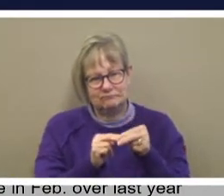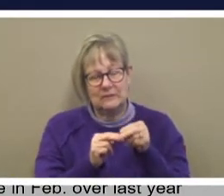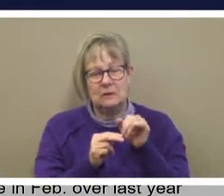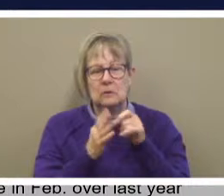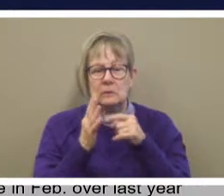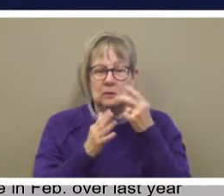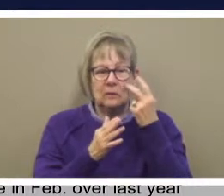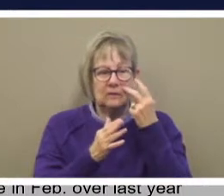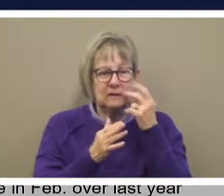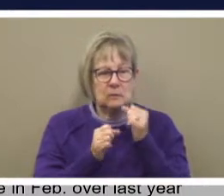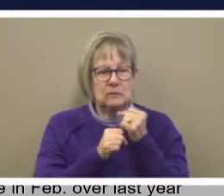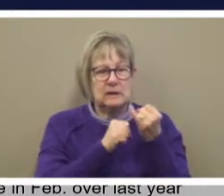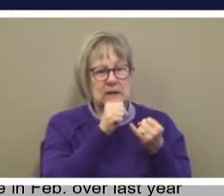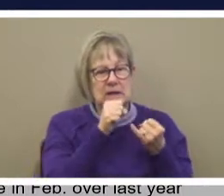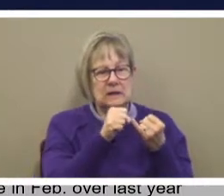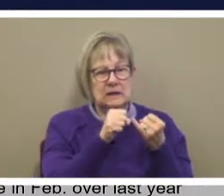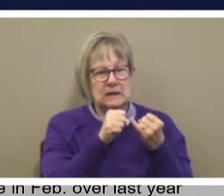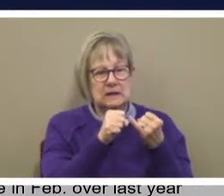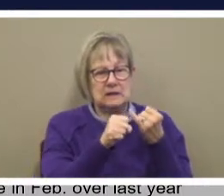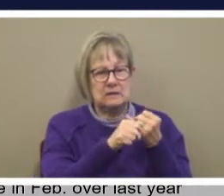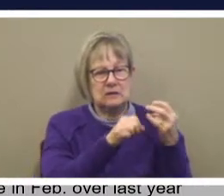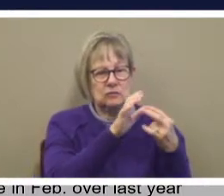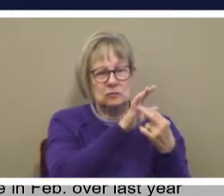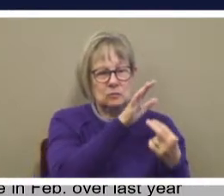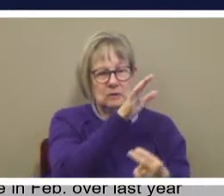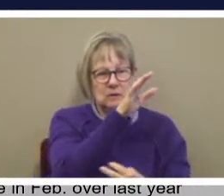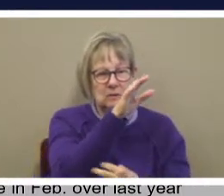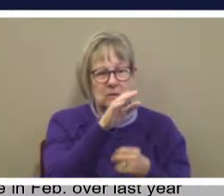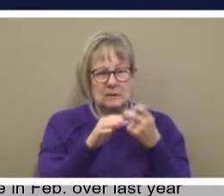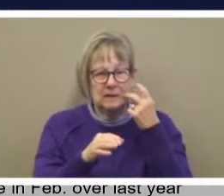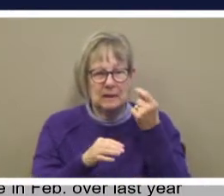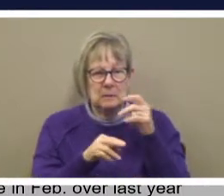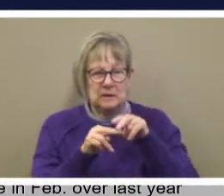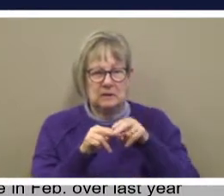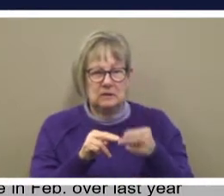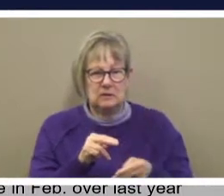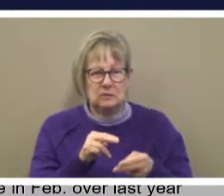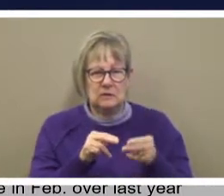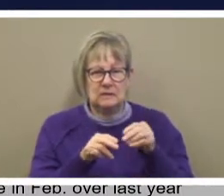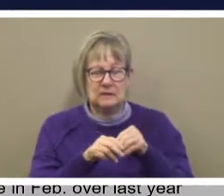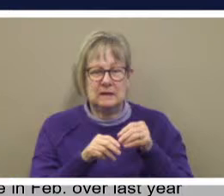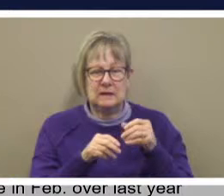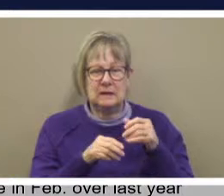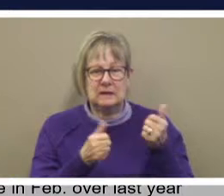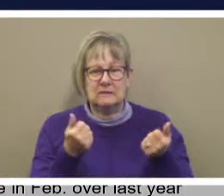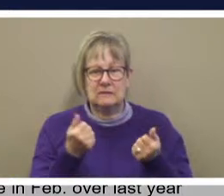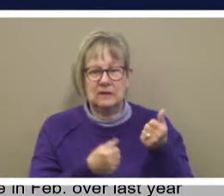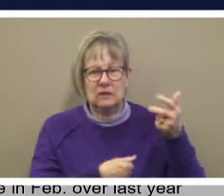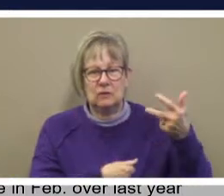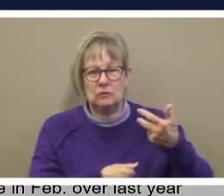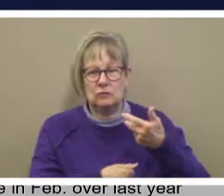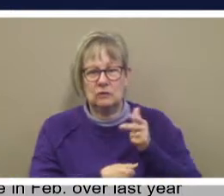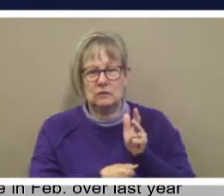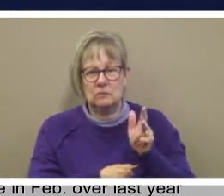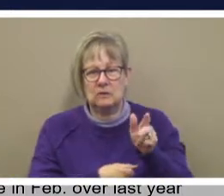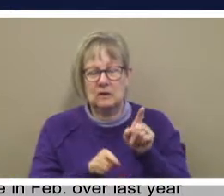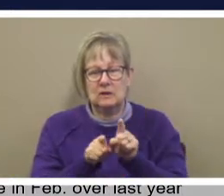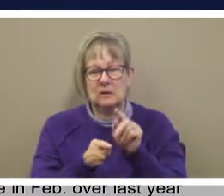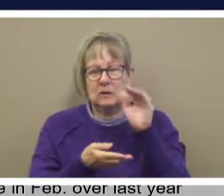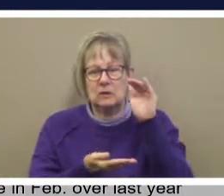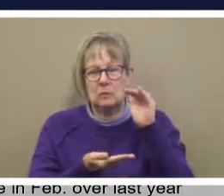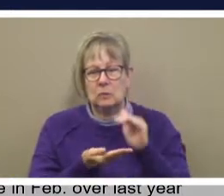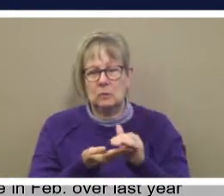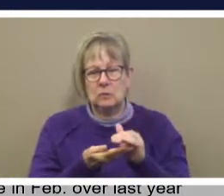bridges is we have seen a slight decrease in vehicle transportation, as well as a reduction